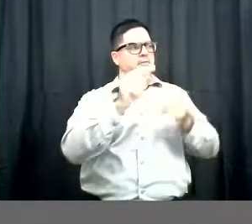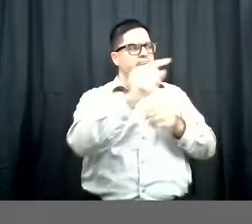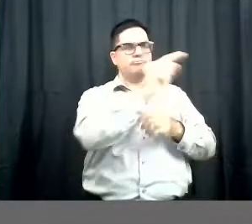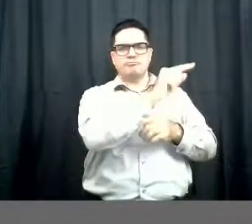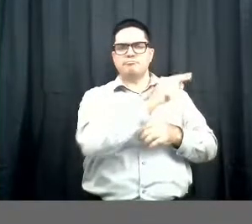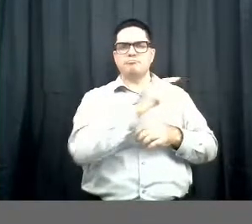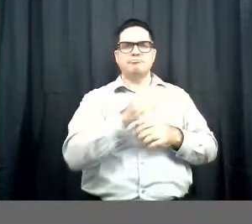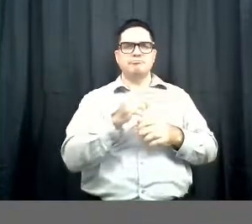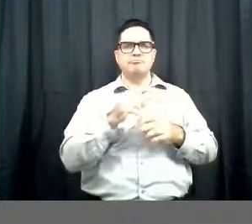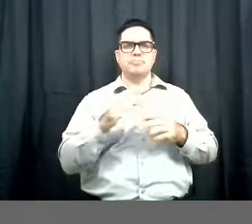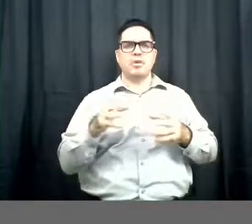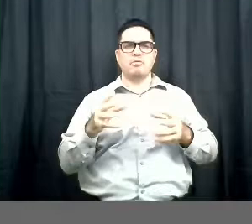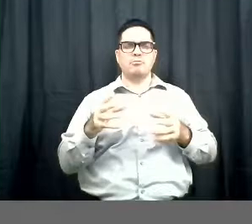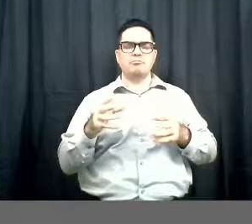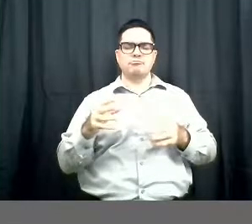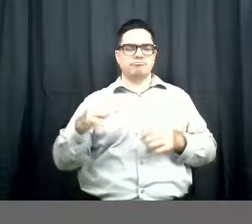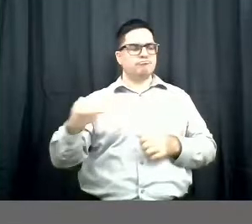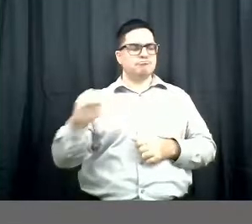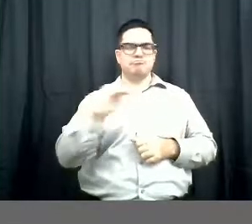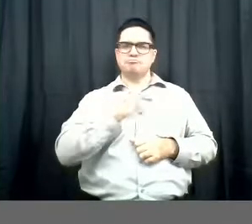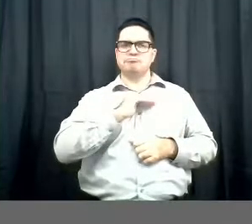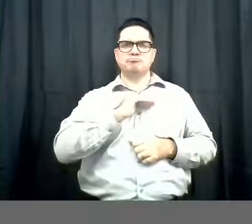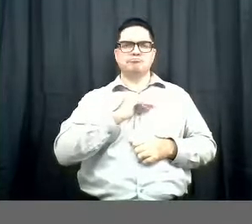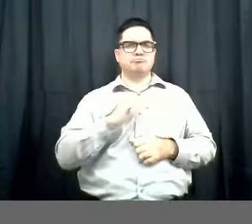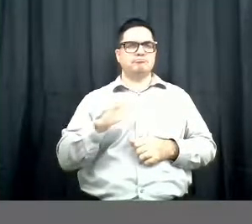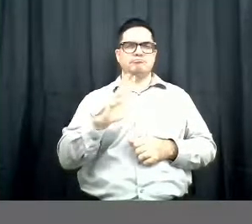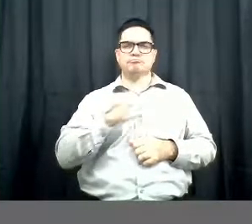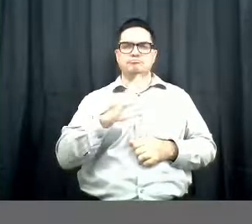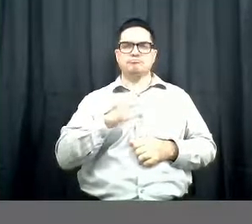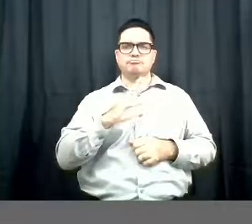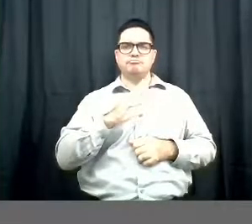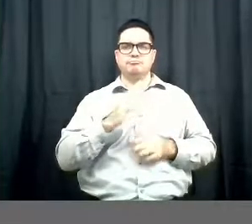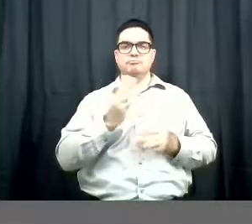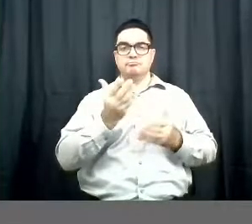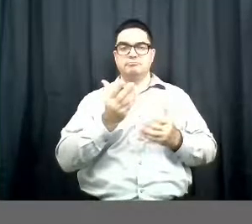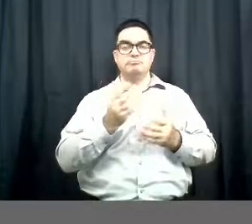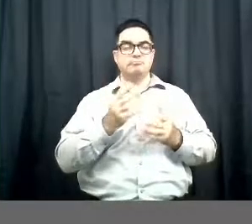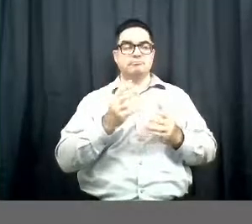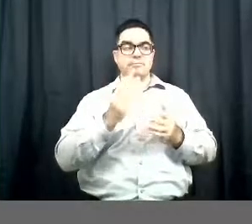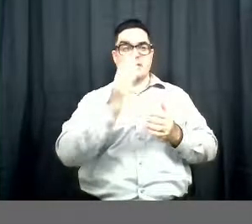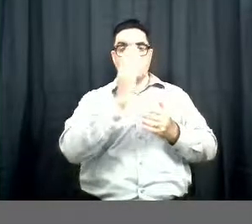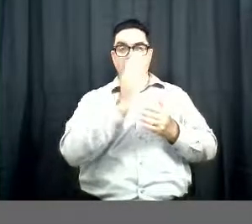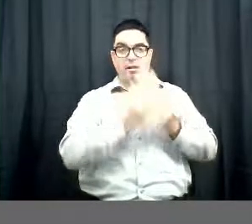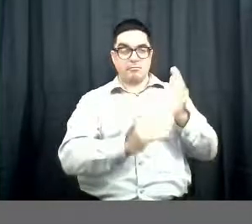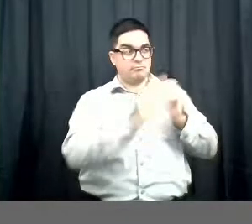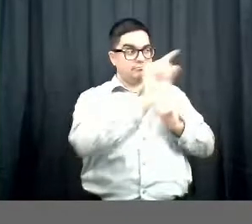all stakeholders, including this board, that want much more to be completed and done.